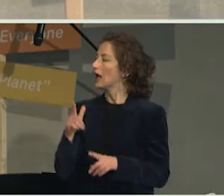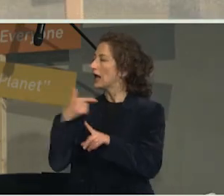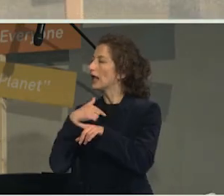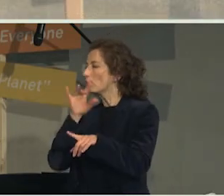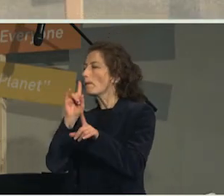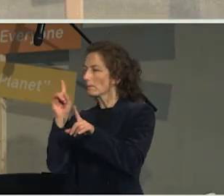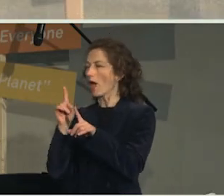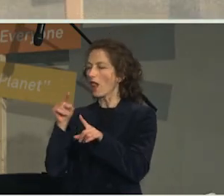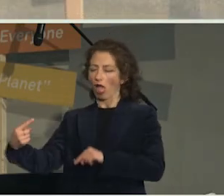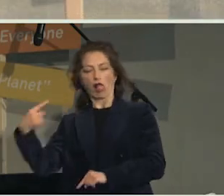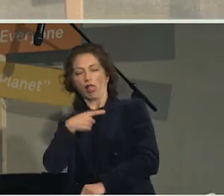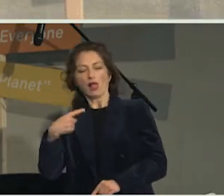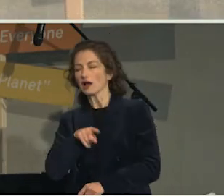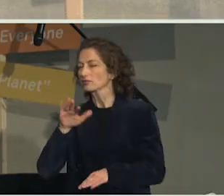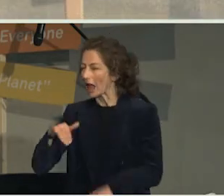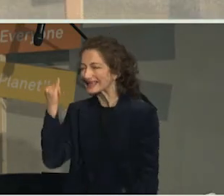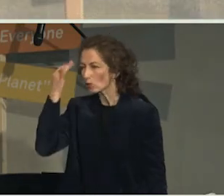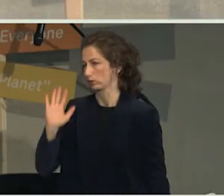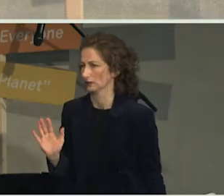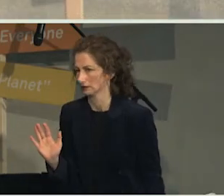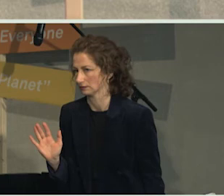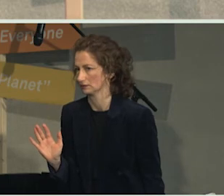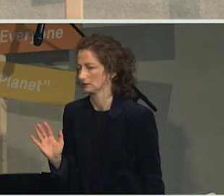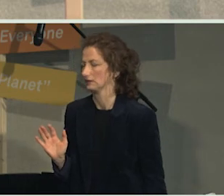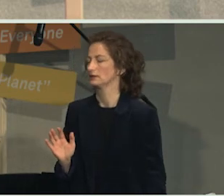irony in this blaming that bespeaks the